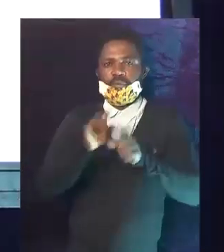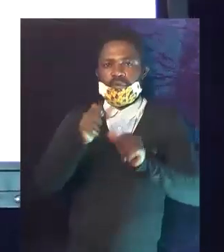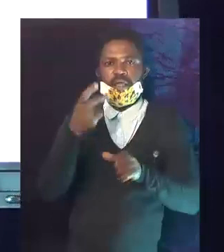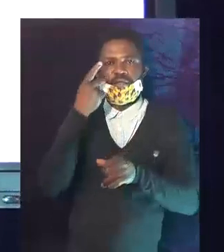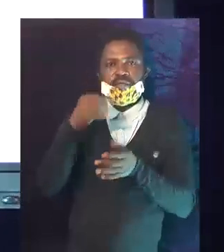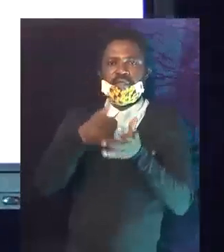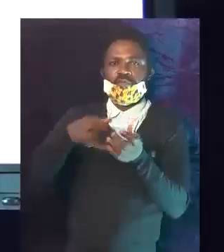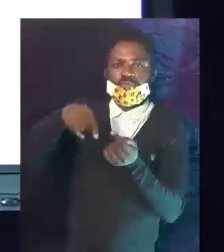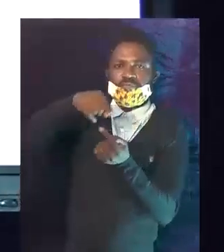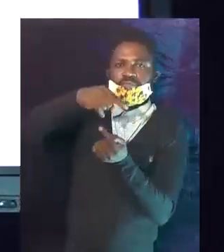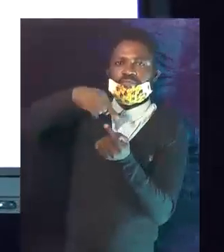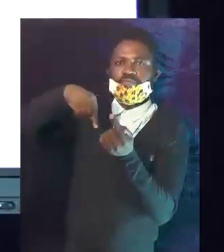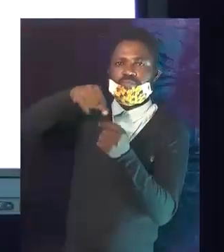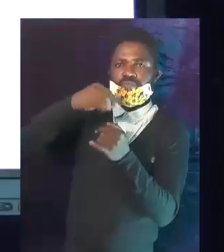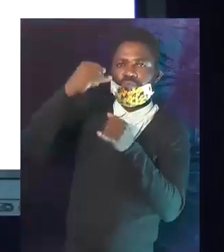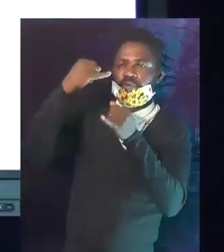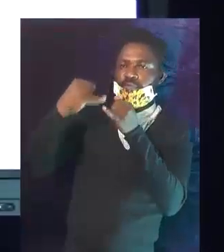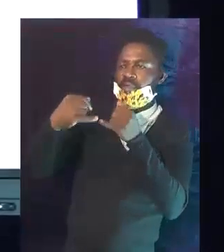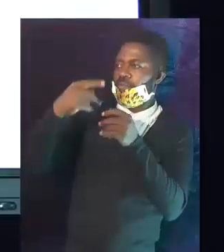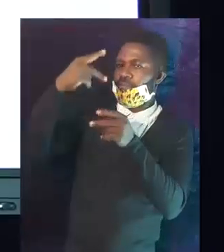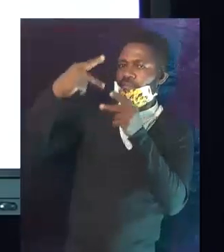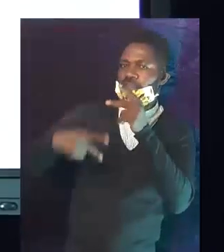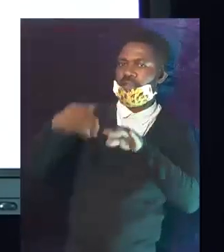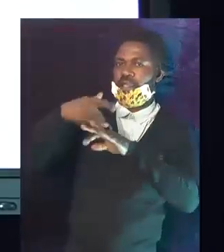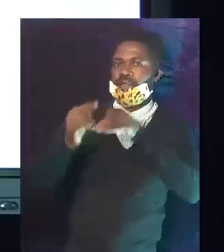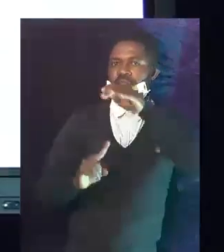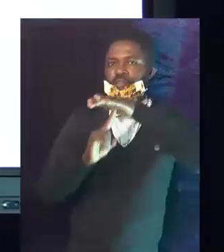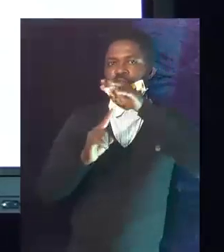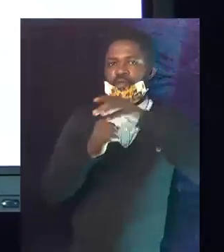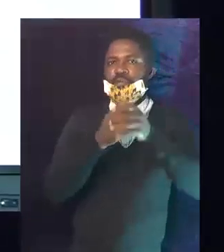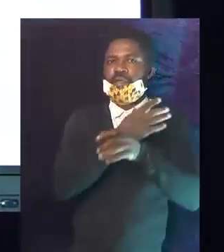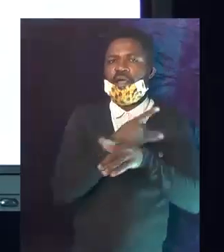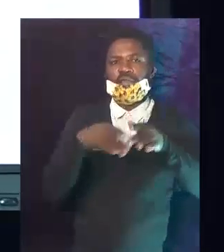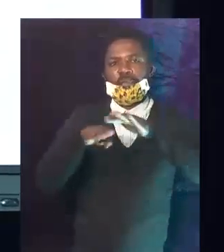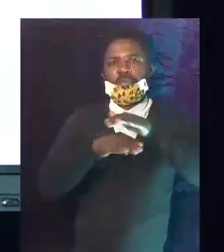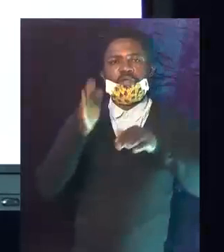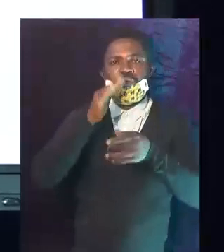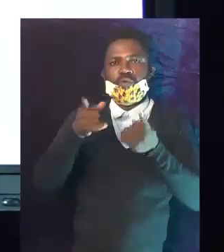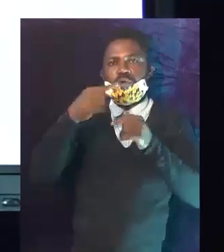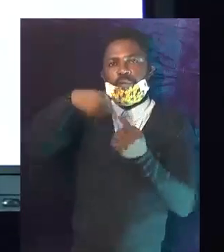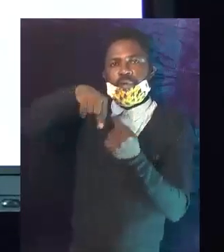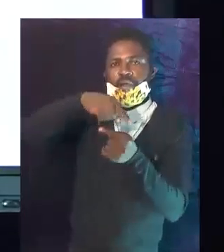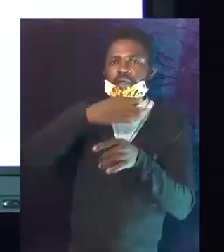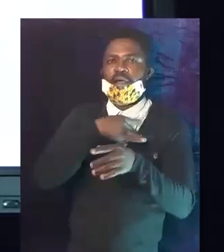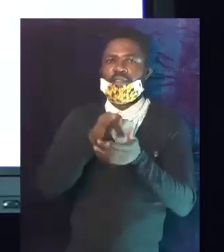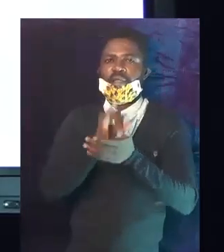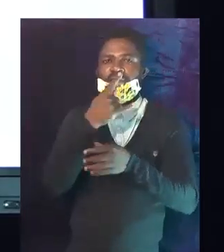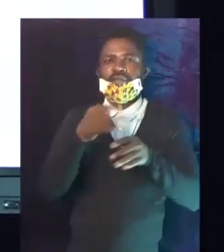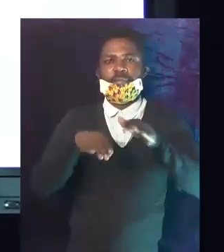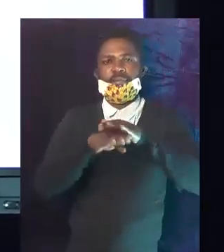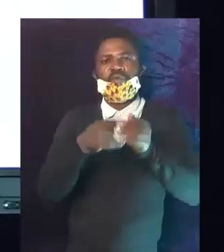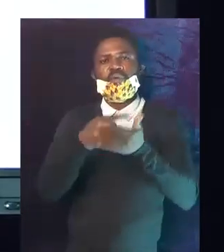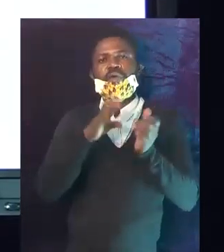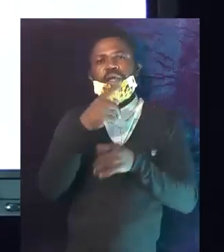coming around. This is the vertex at the top, and then the base will come right around now, and this is the base. What